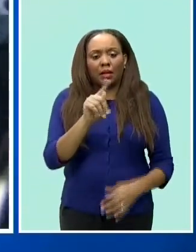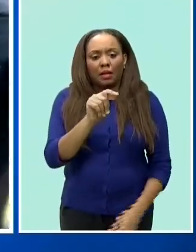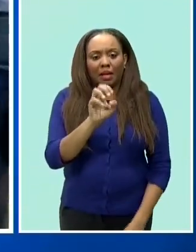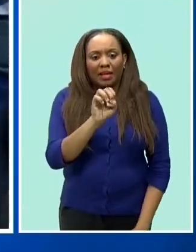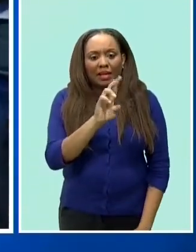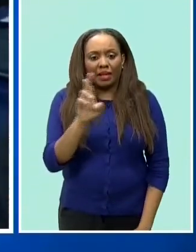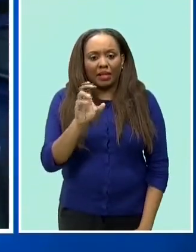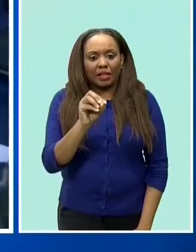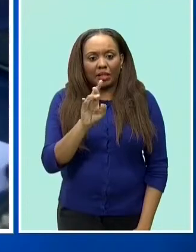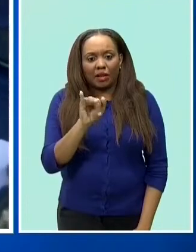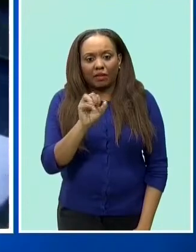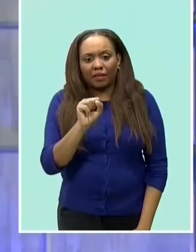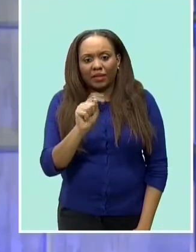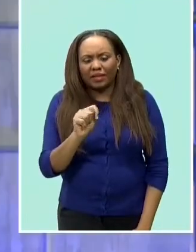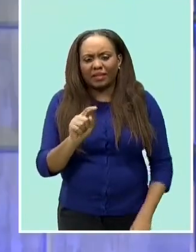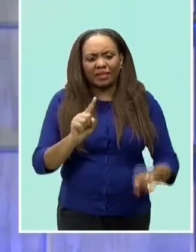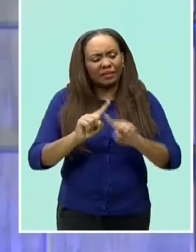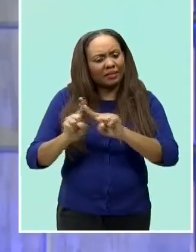insider trading.